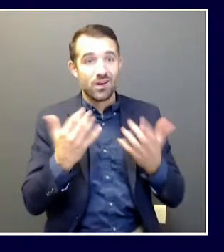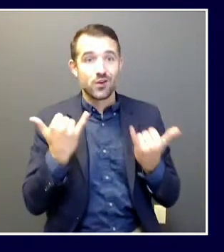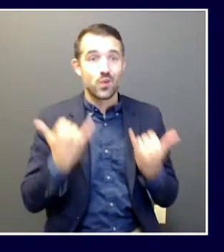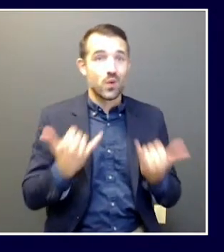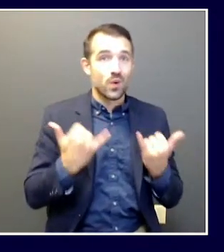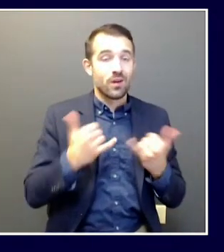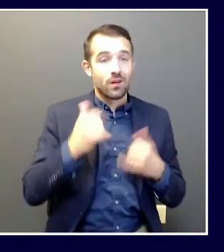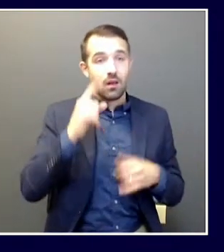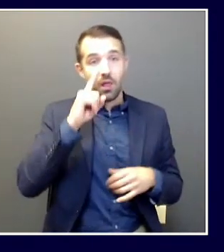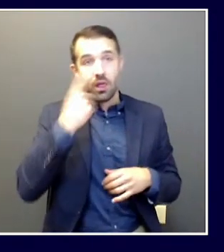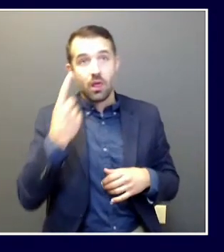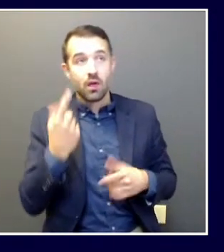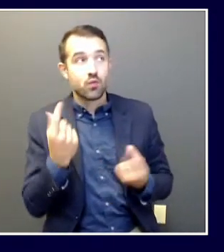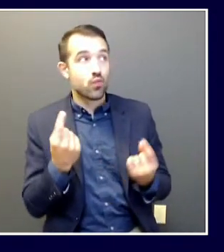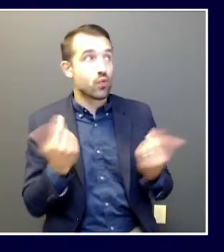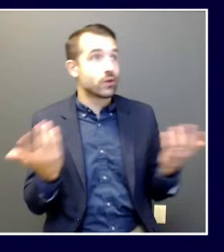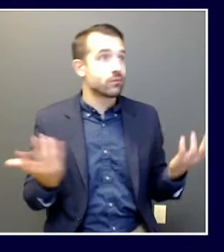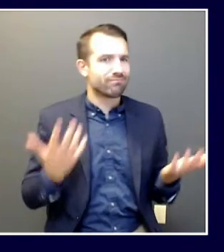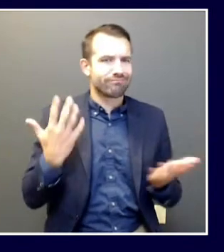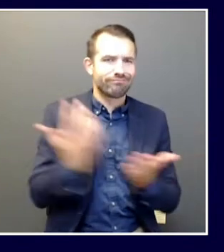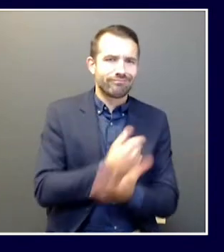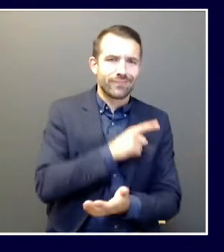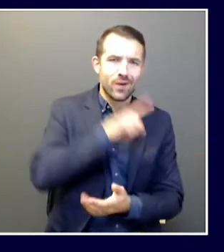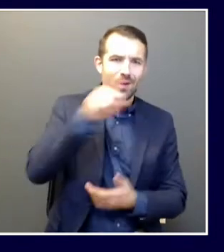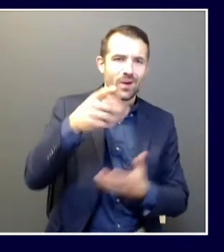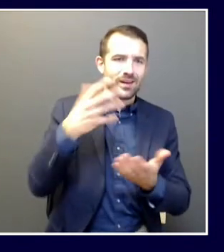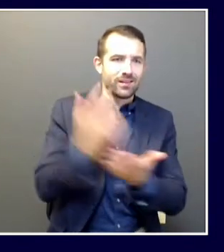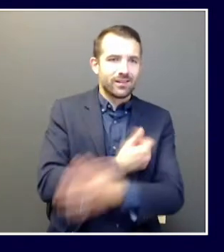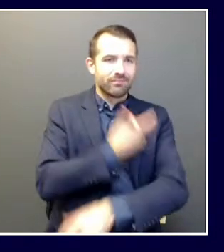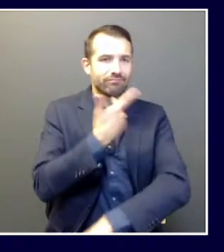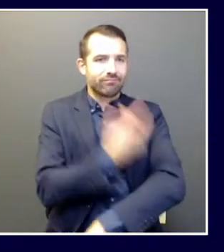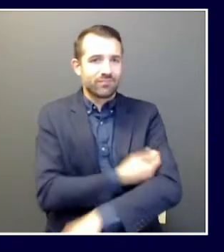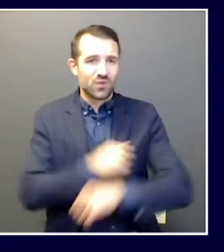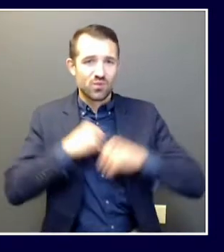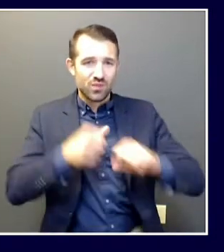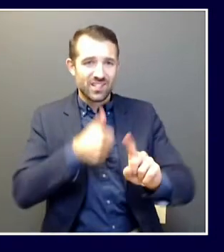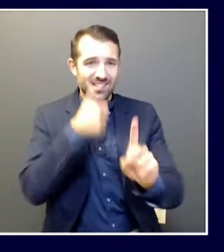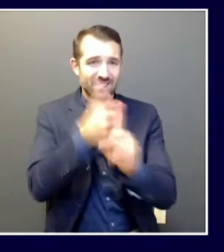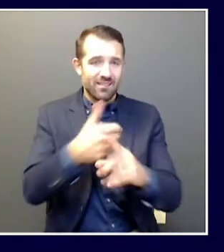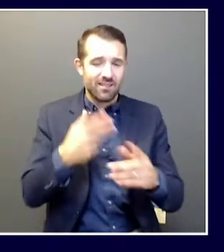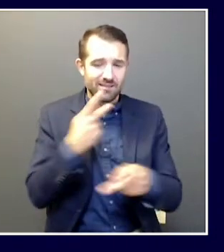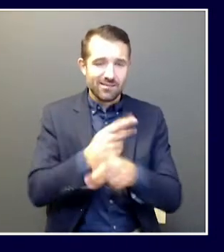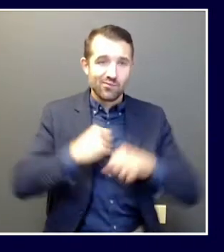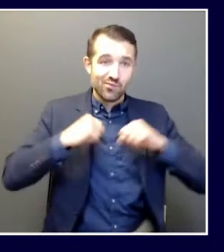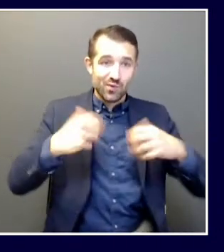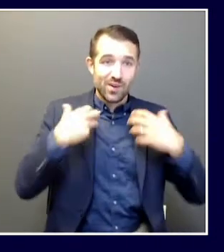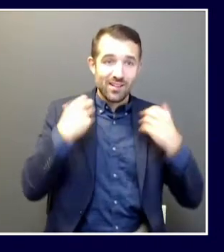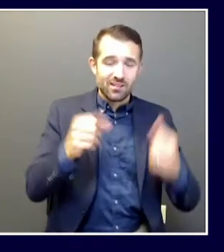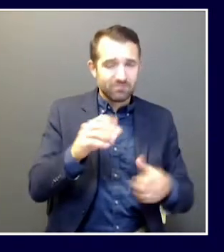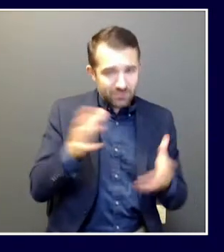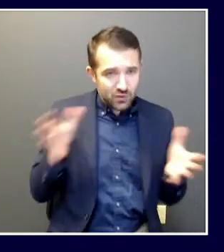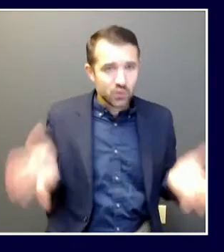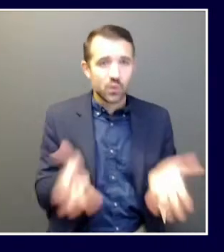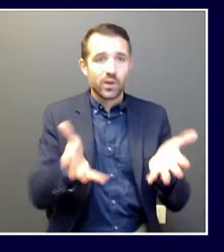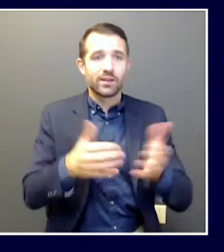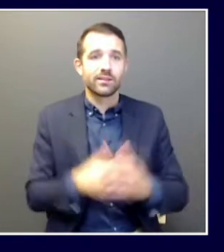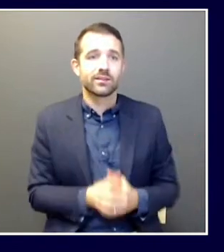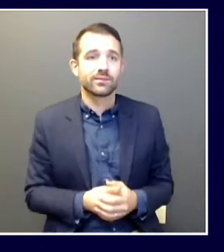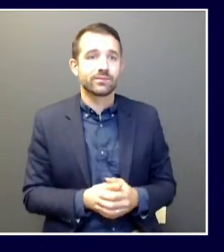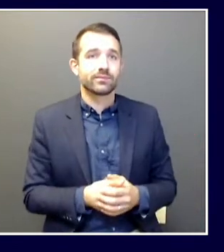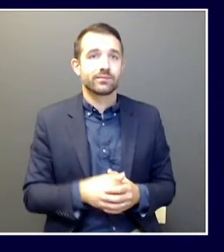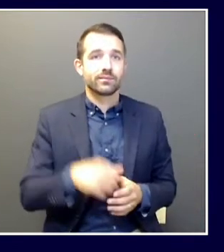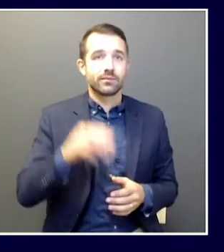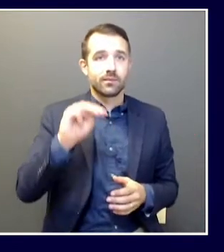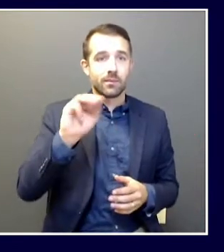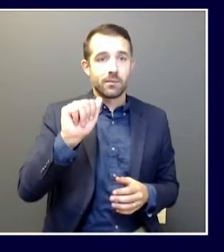healthy throughout the winter and the fall, go get your flu shot. Thank you. Thanks, Amy. Let me go to Meyer next.